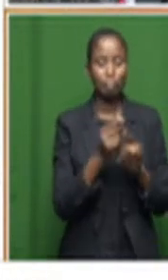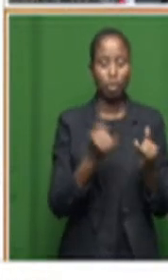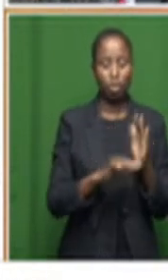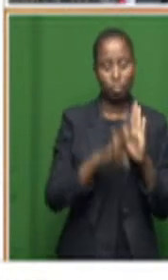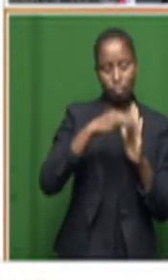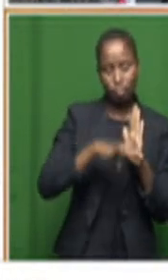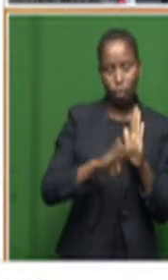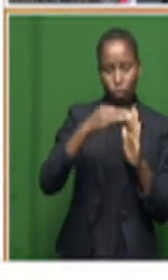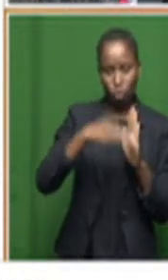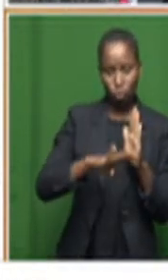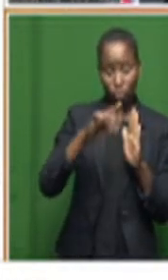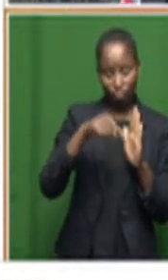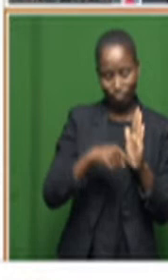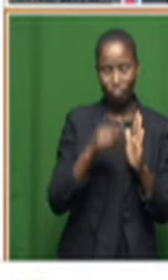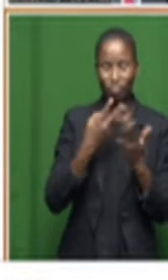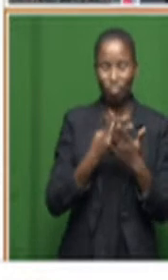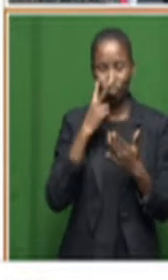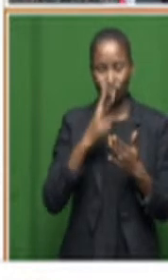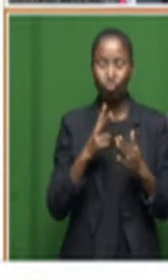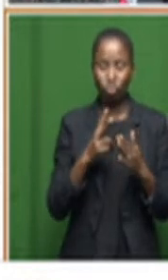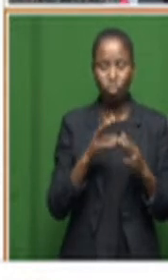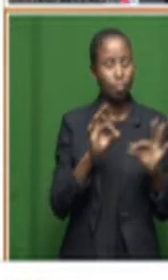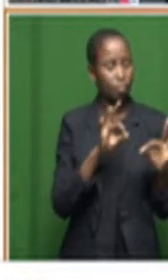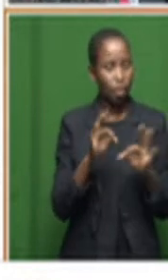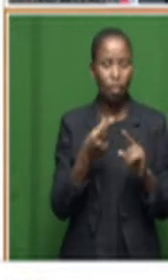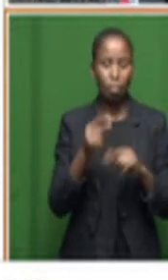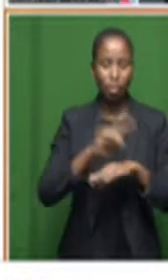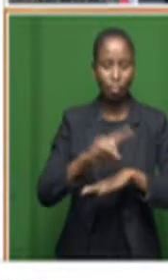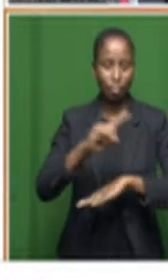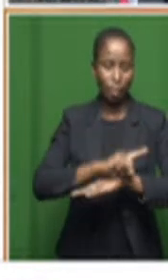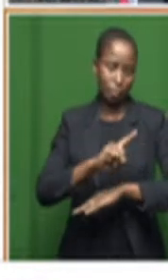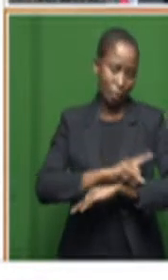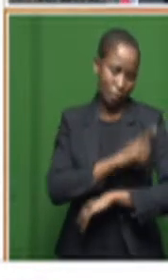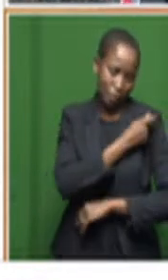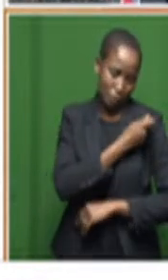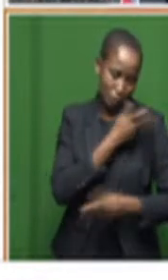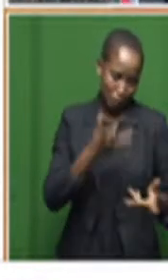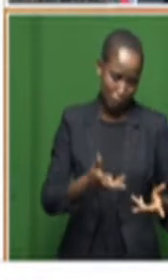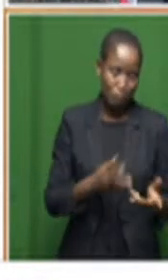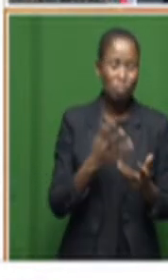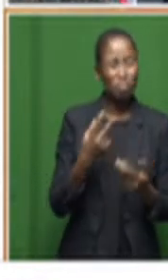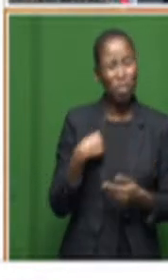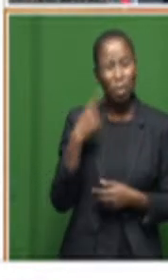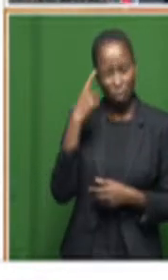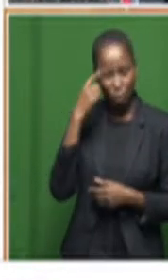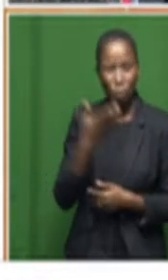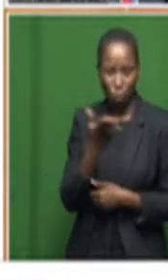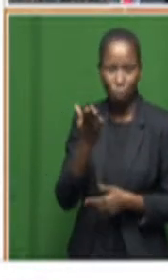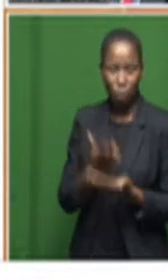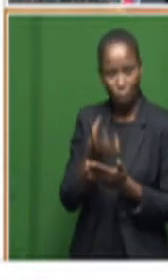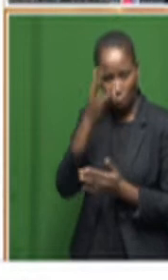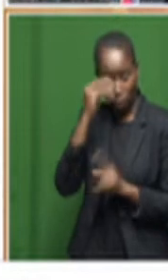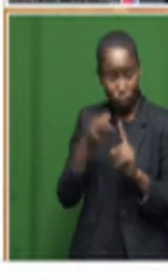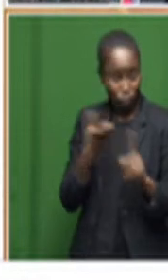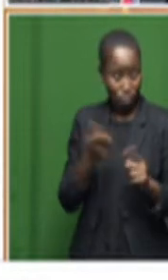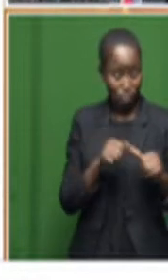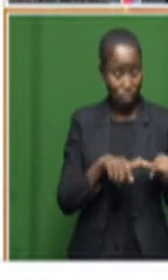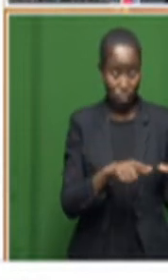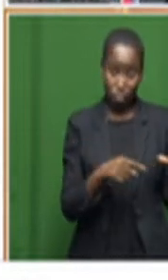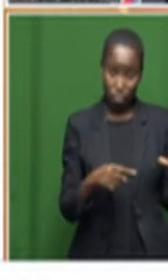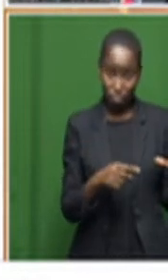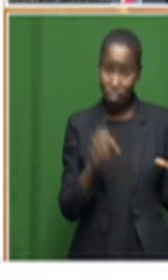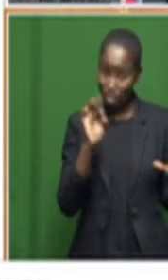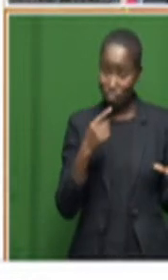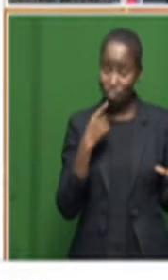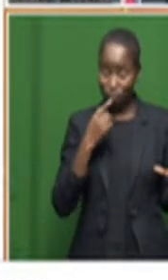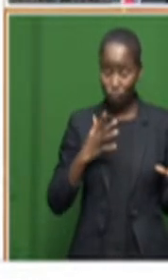up substantially on a daily vaccination rate. And I think we can all learn from what we heard from Limpopo. If we keep it